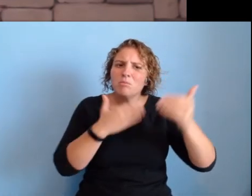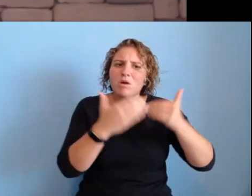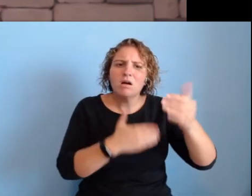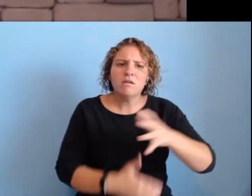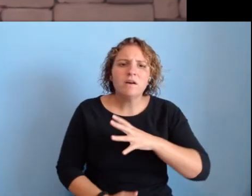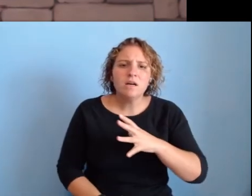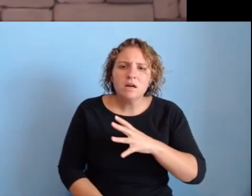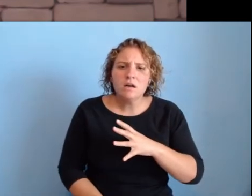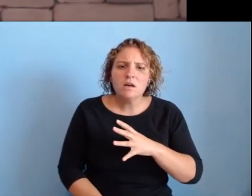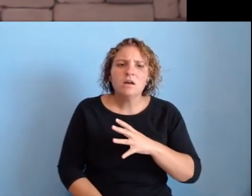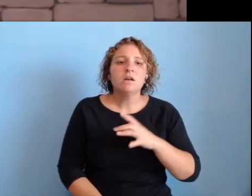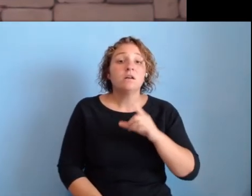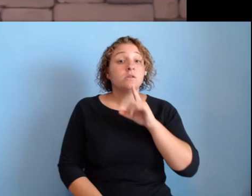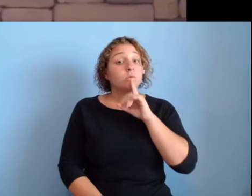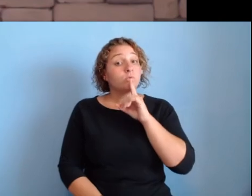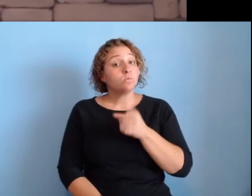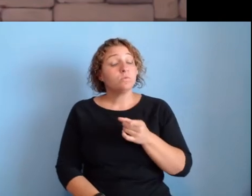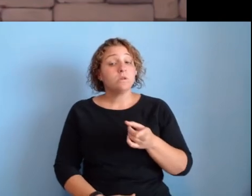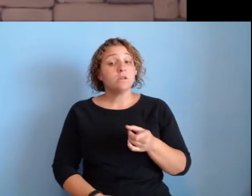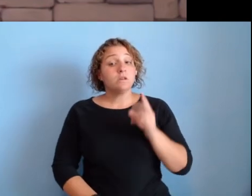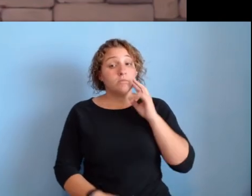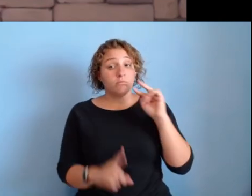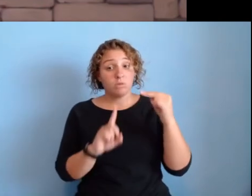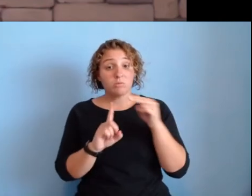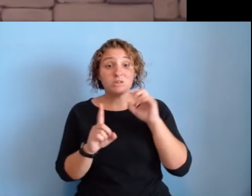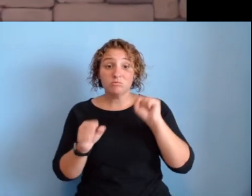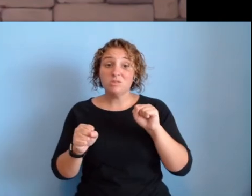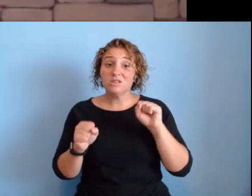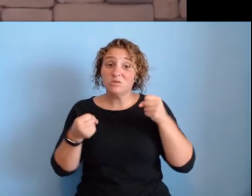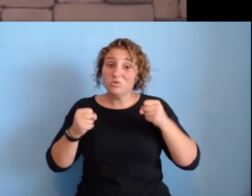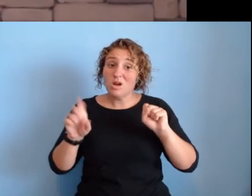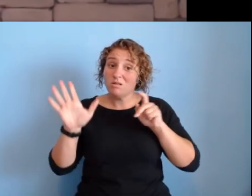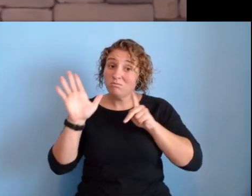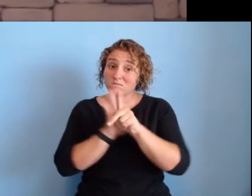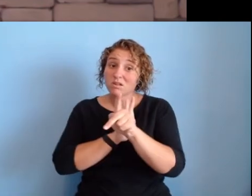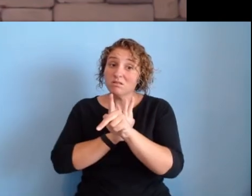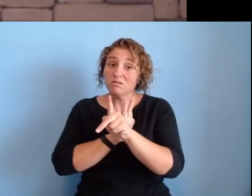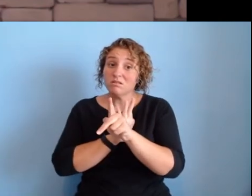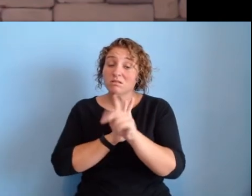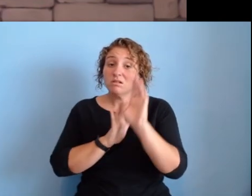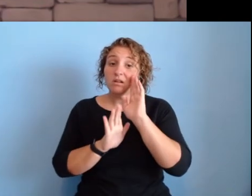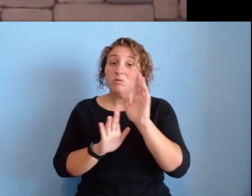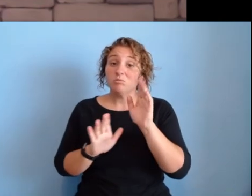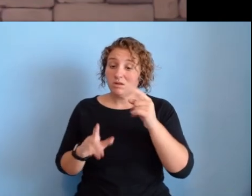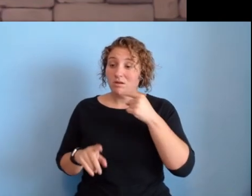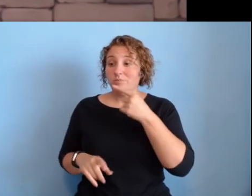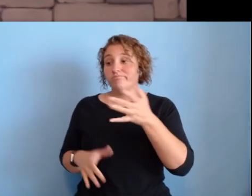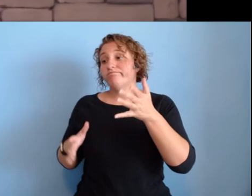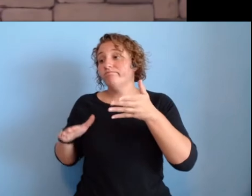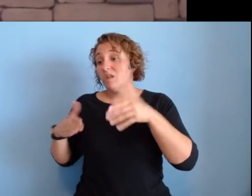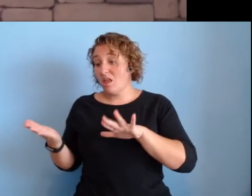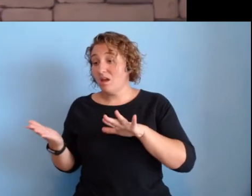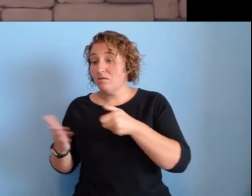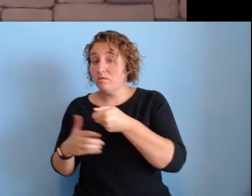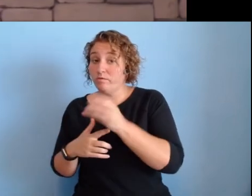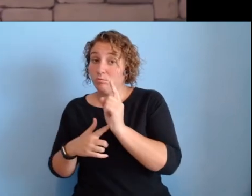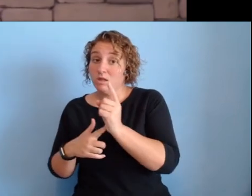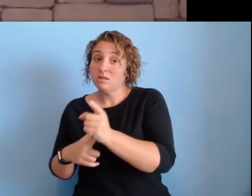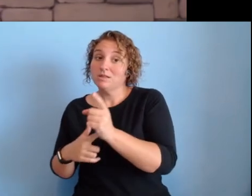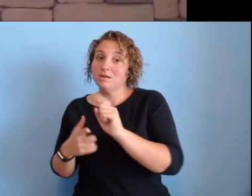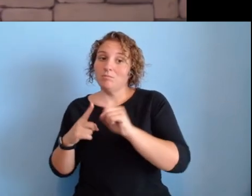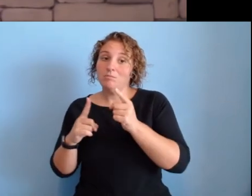So from our perspective, it could be that there's an assassination attempt made against him. He may well be declared dead for a few minutes and then suddenly